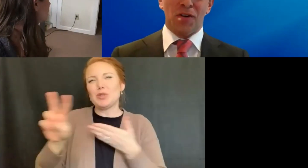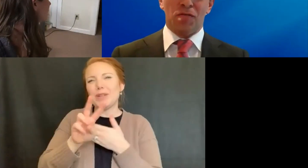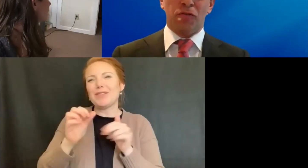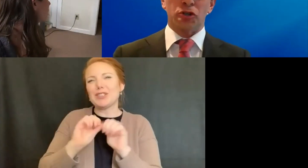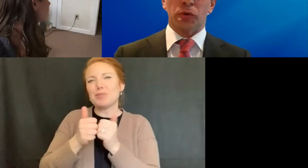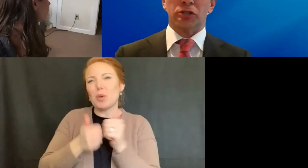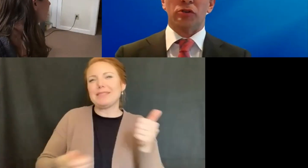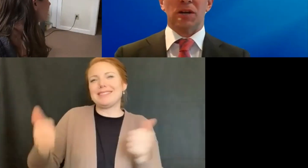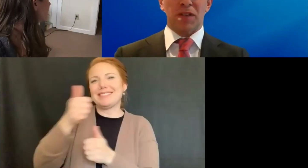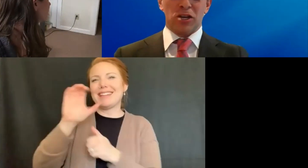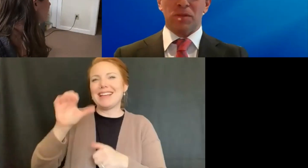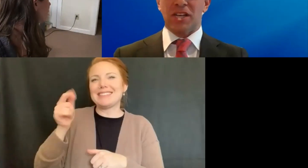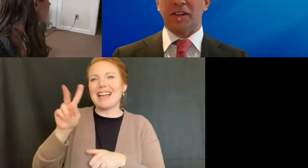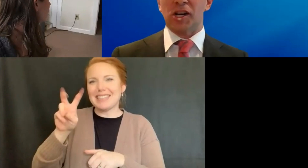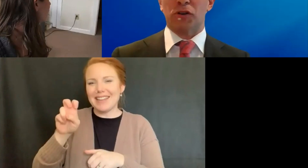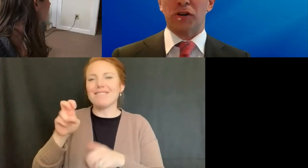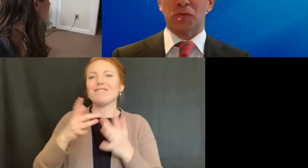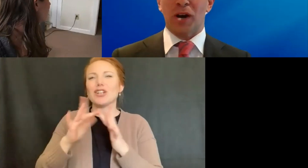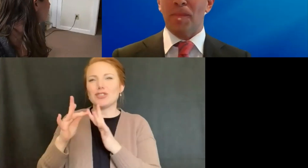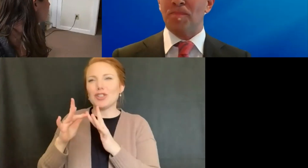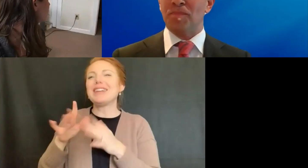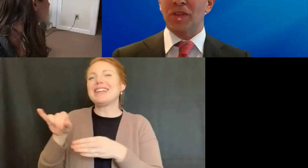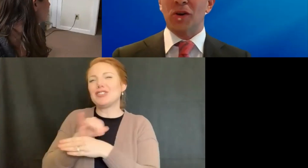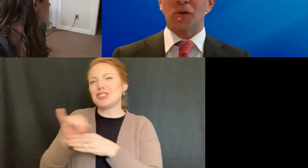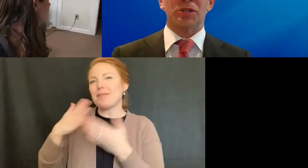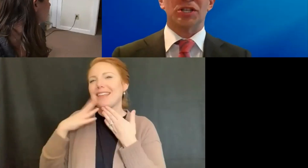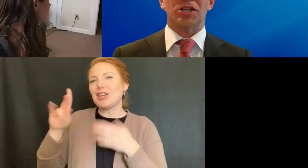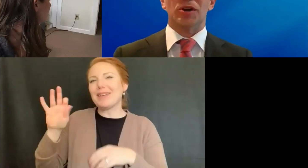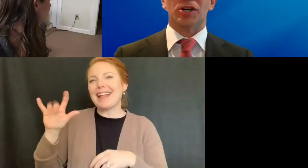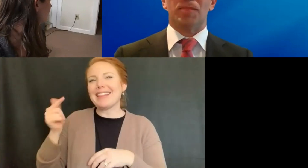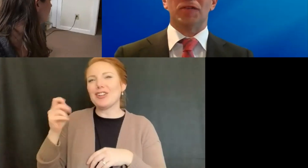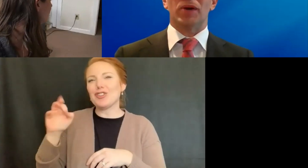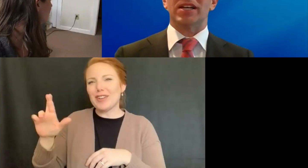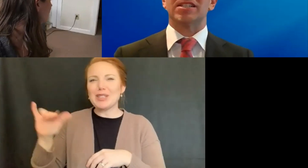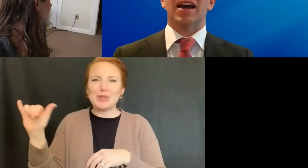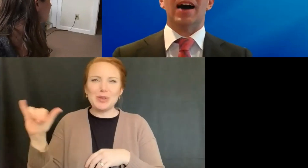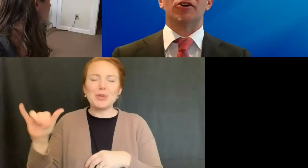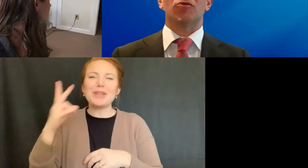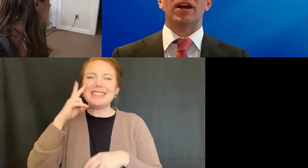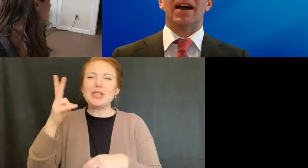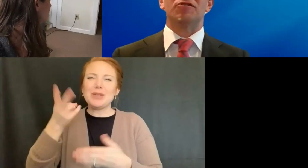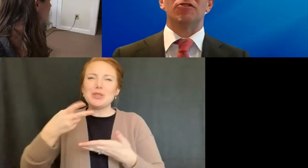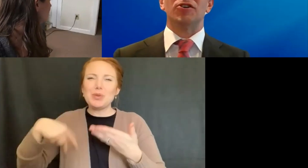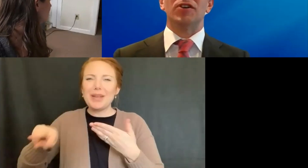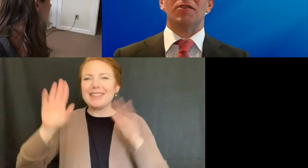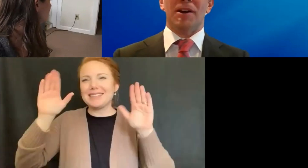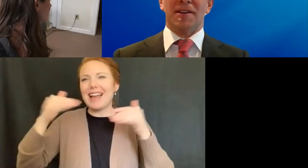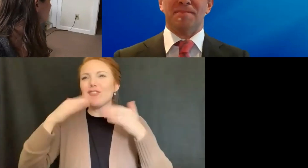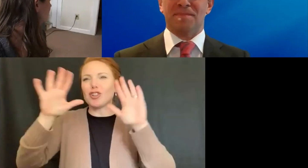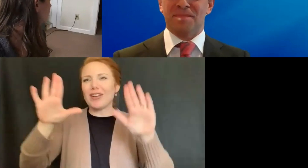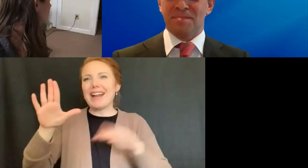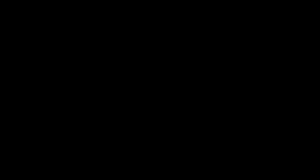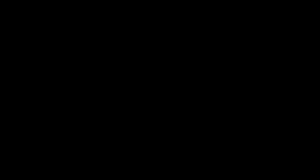executive virtual internship. Thank you, Ms. Kelly Greer, as well. We'll see you in a couple of weeks. Have a great afternoon, everybody.